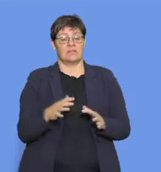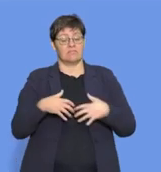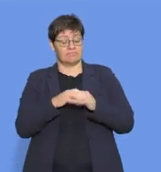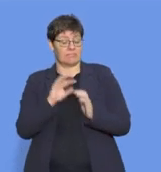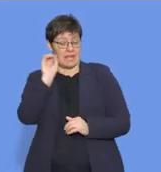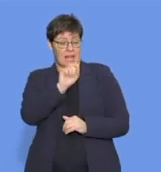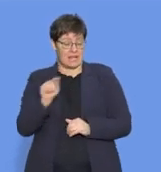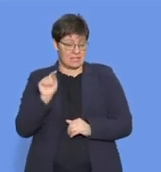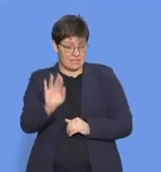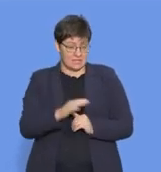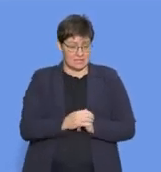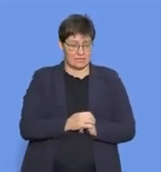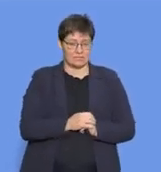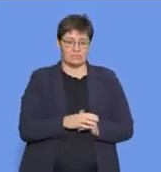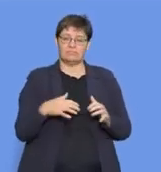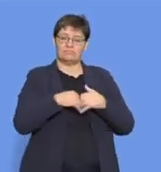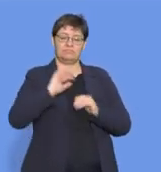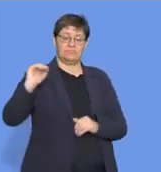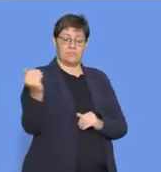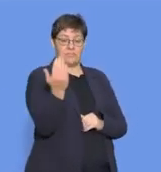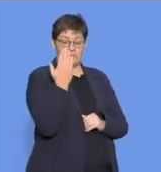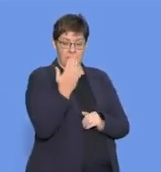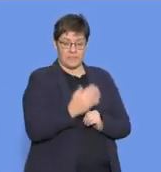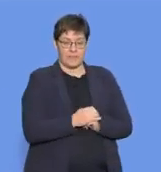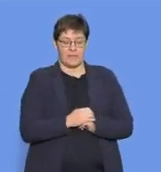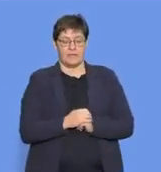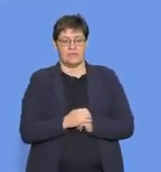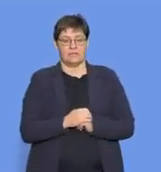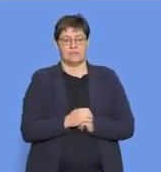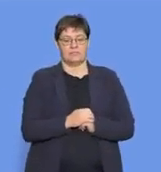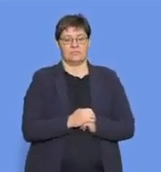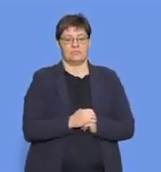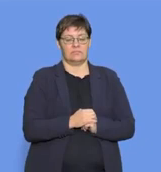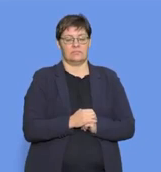Okay, let's put this into the calculator quickly. Let's bring up our calculator.